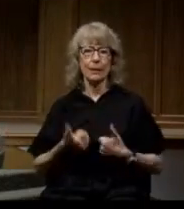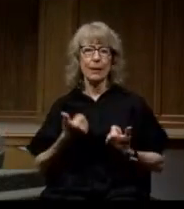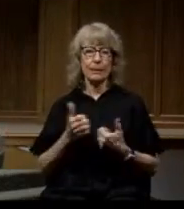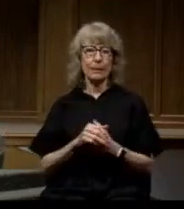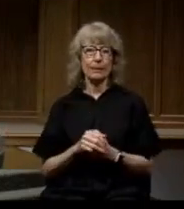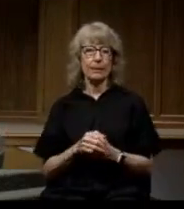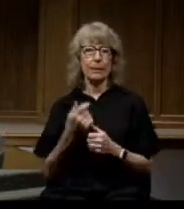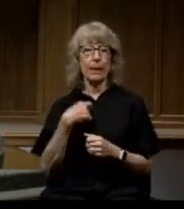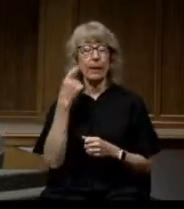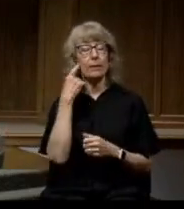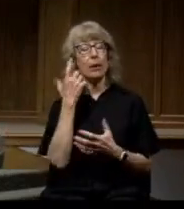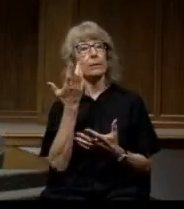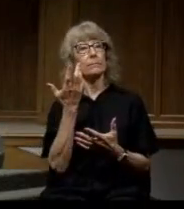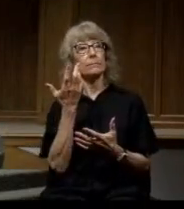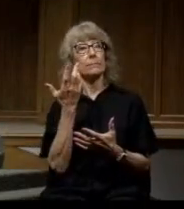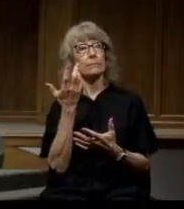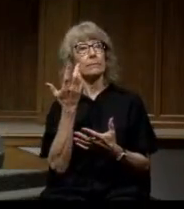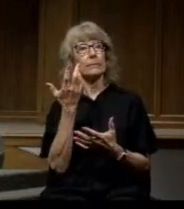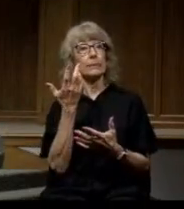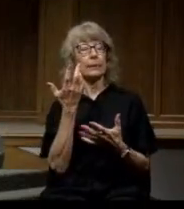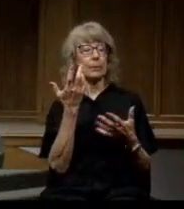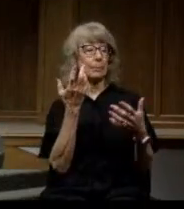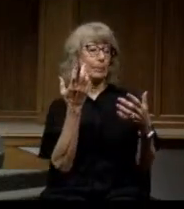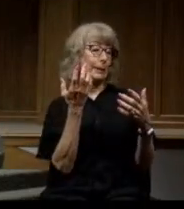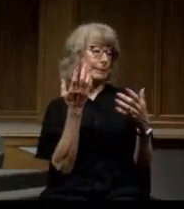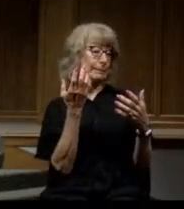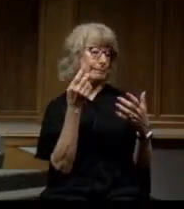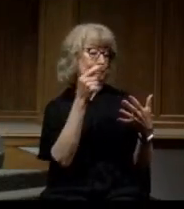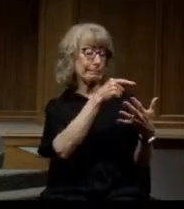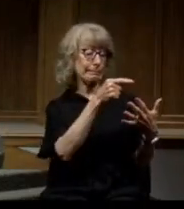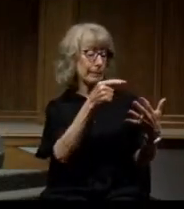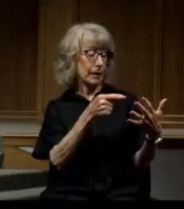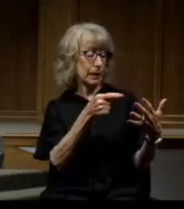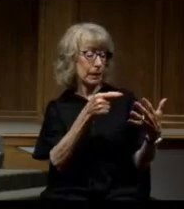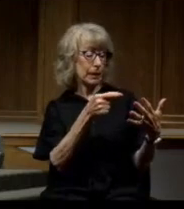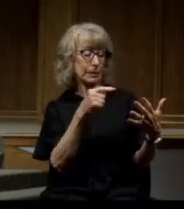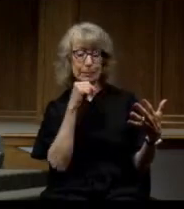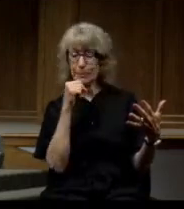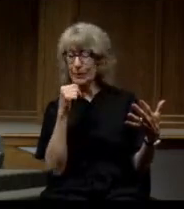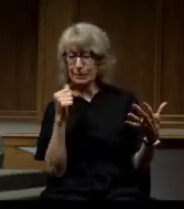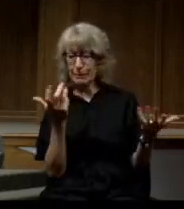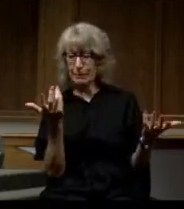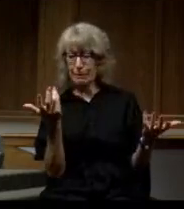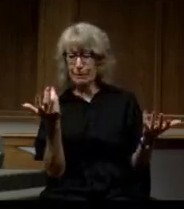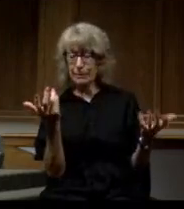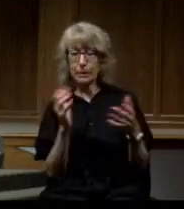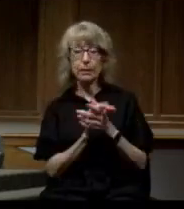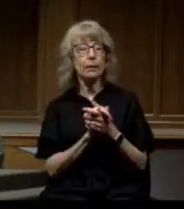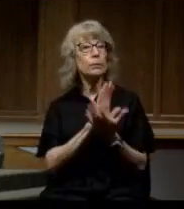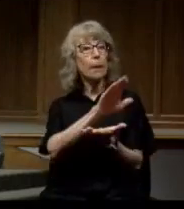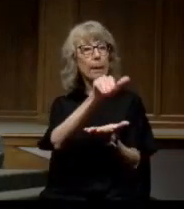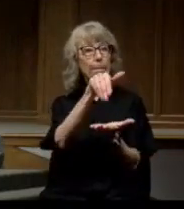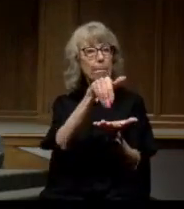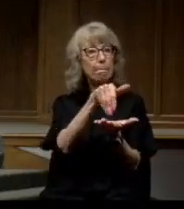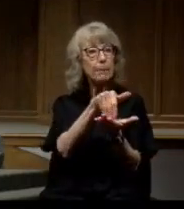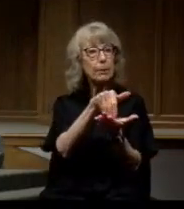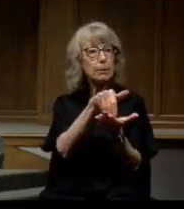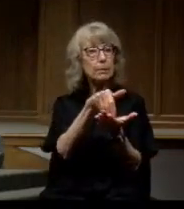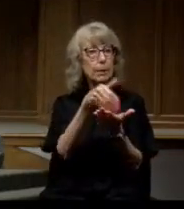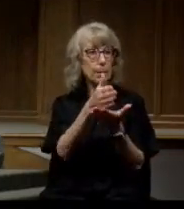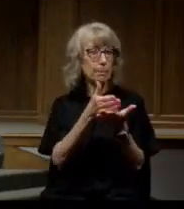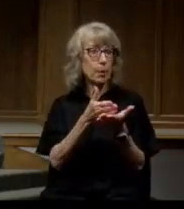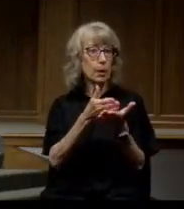I thought that it would be one way, but it is clearly not that way anymore. The middle years of life truly